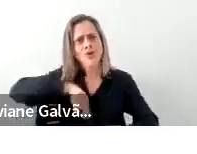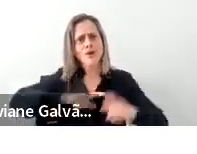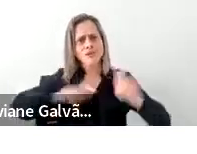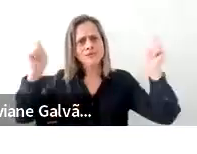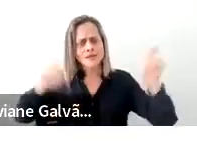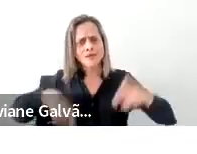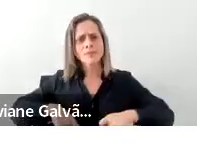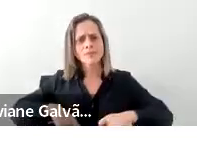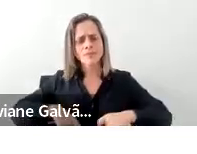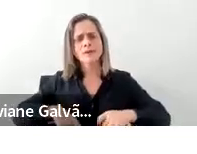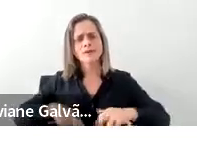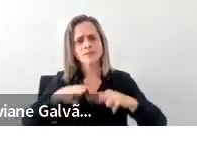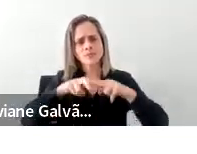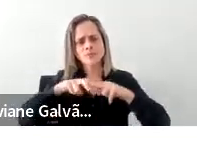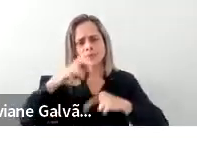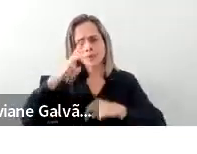it.